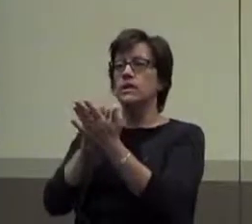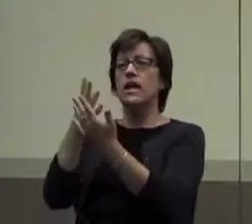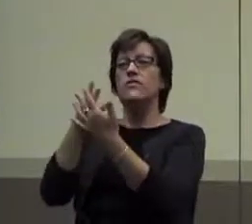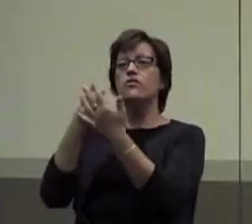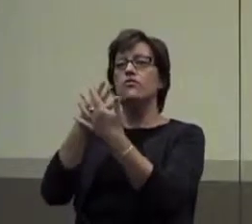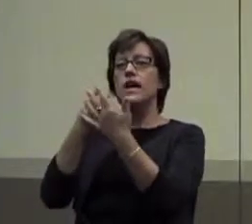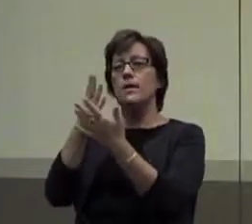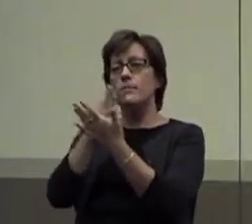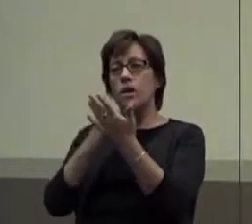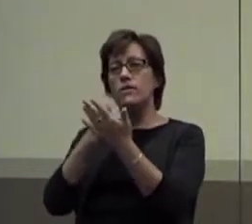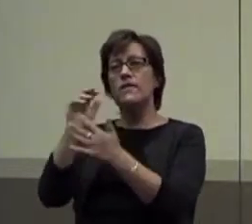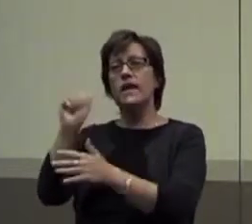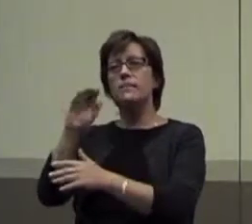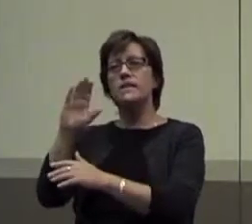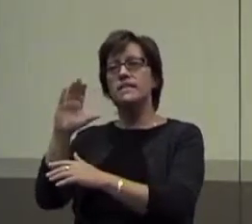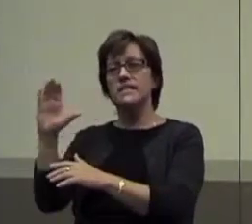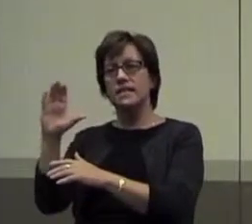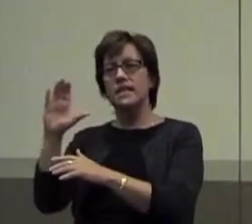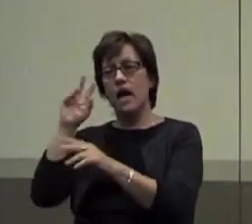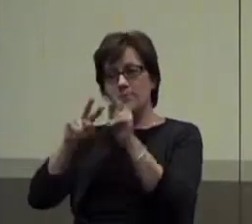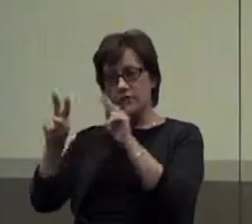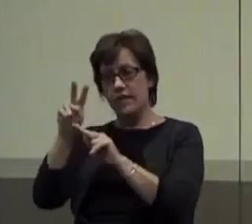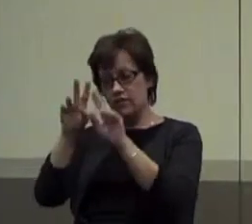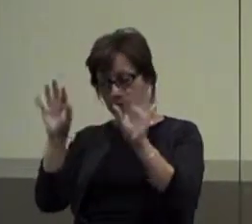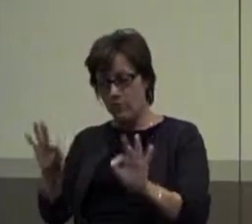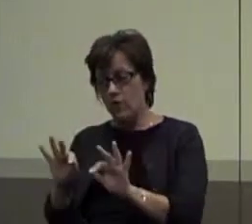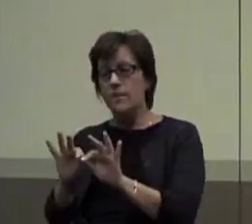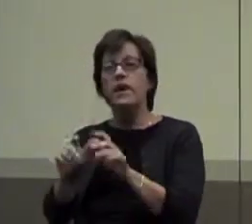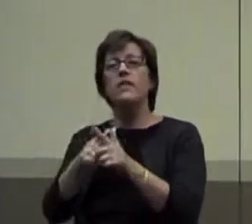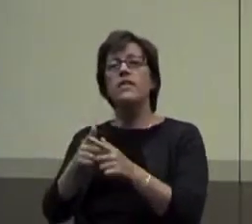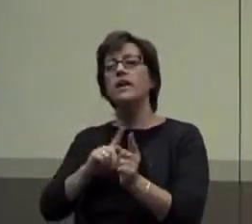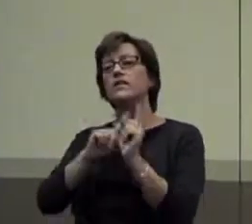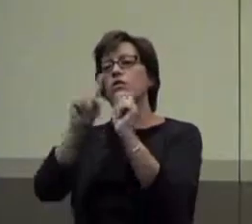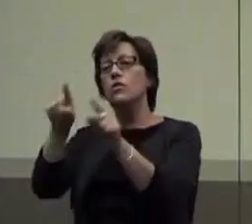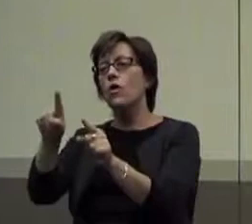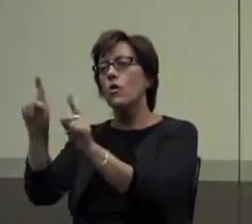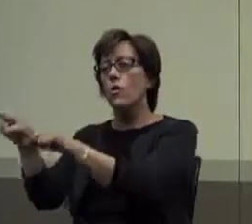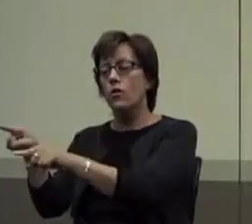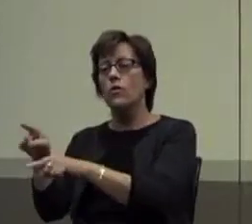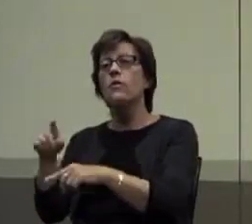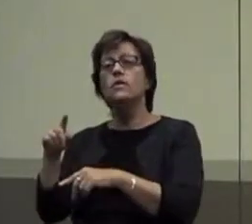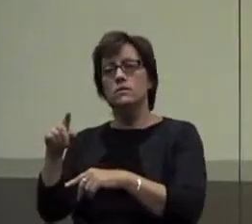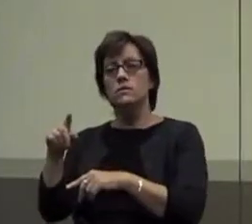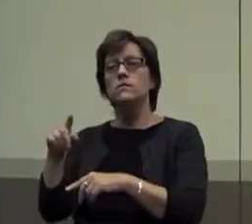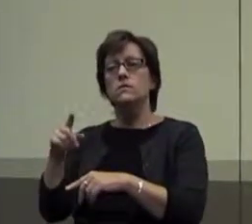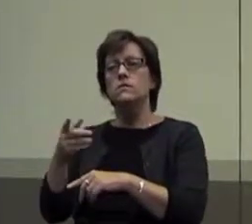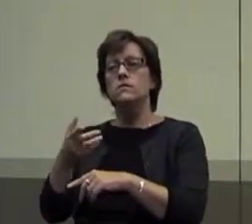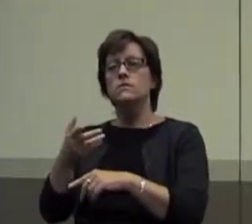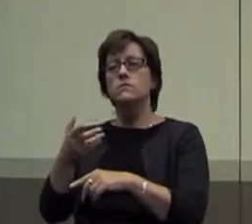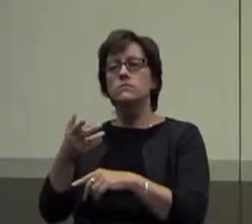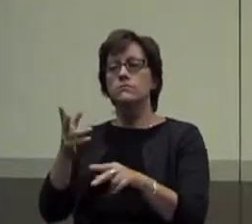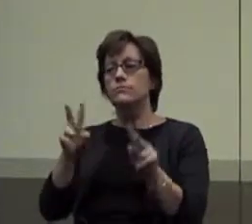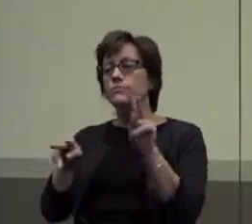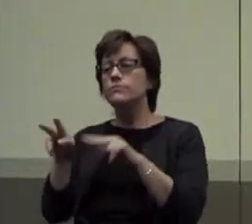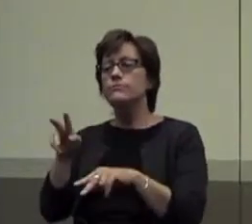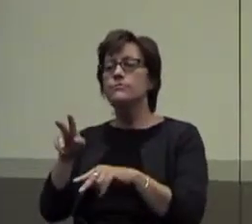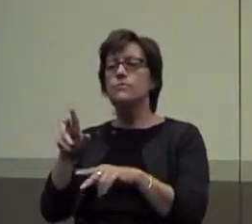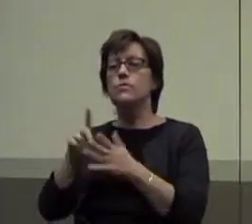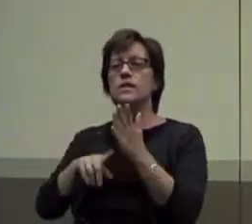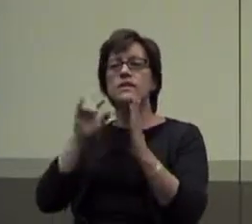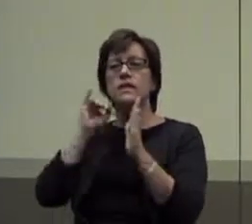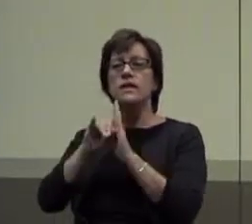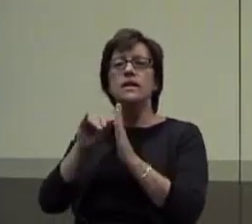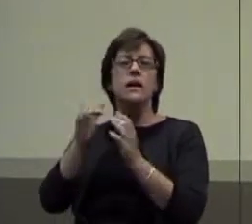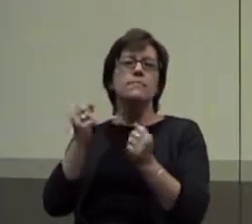ABC observation form, and then go off to those routines that are identified. Again, that's a key point. A lot of times people just go